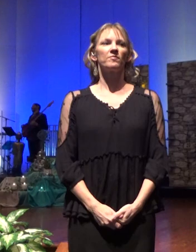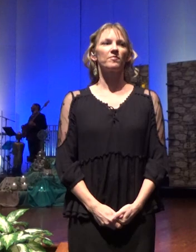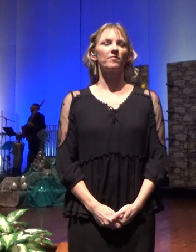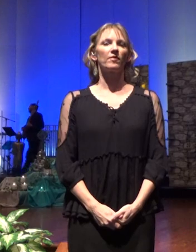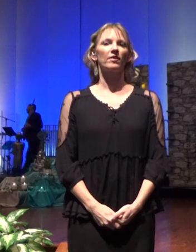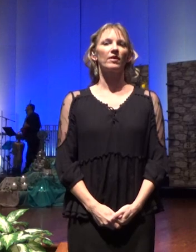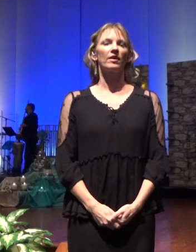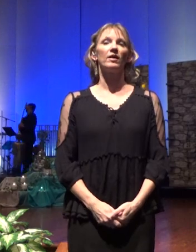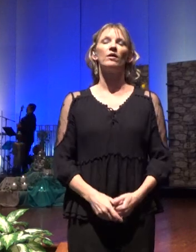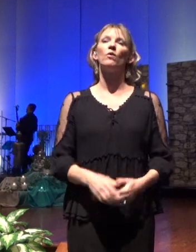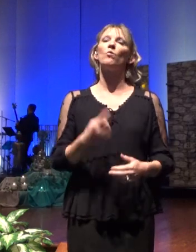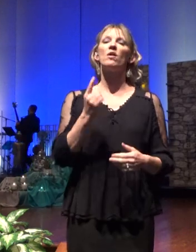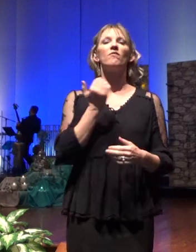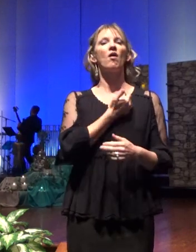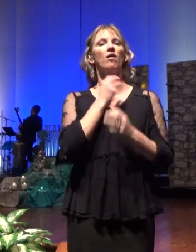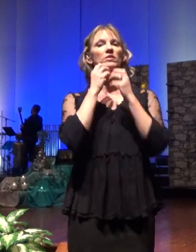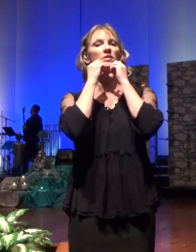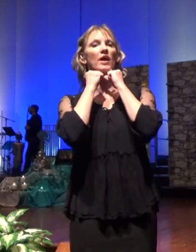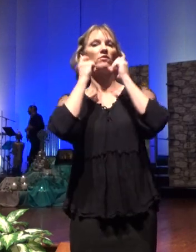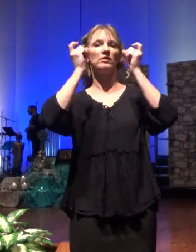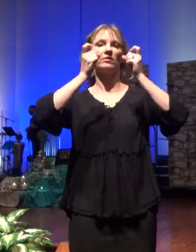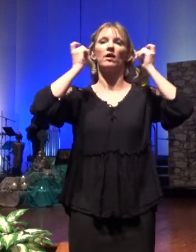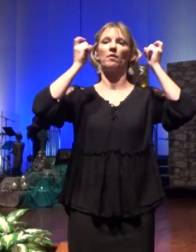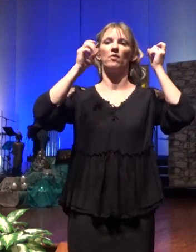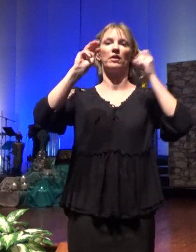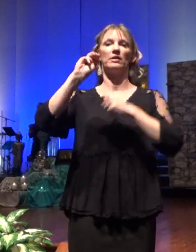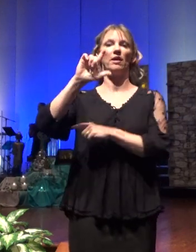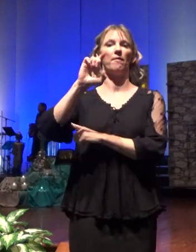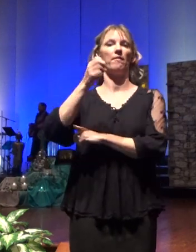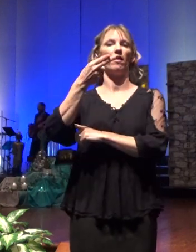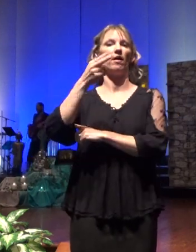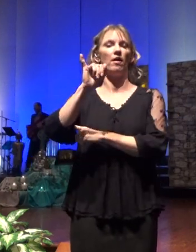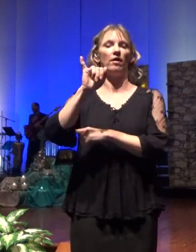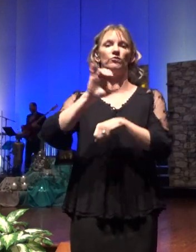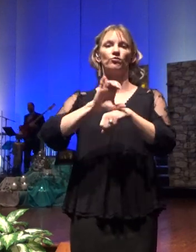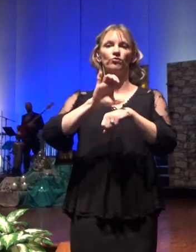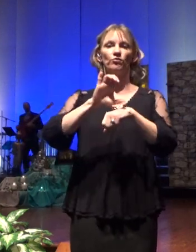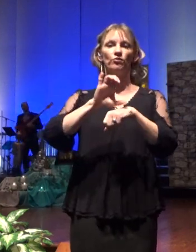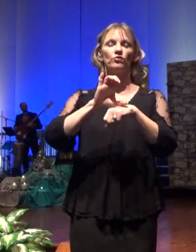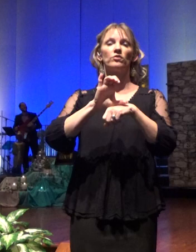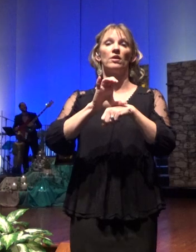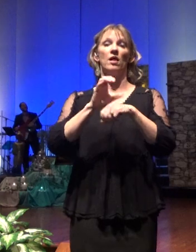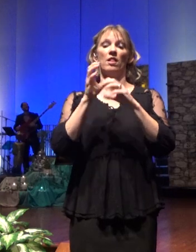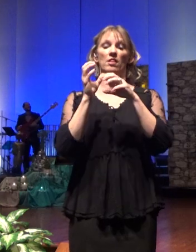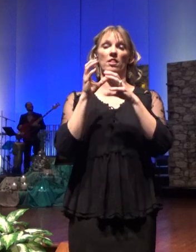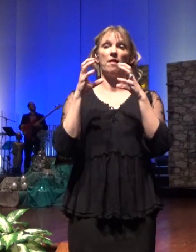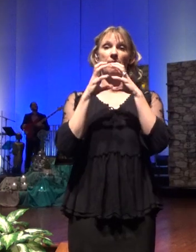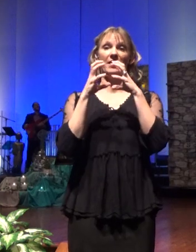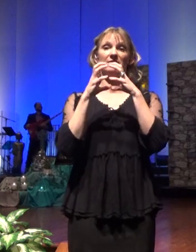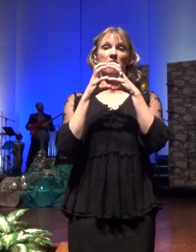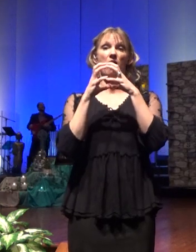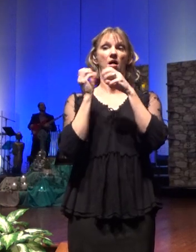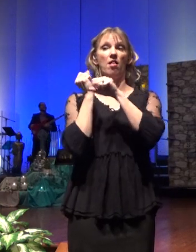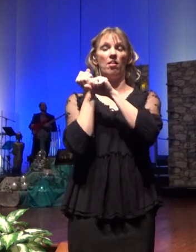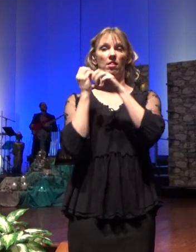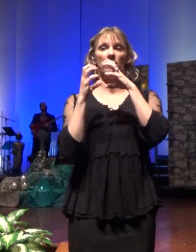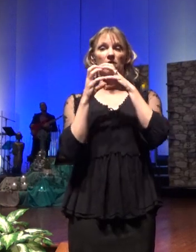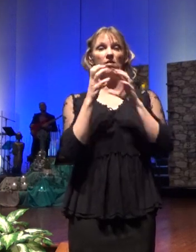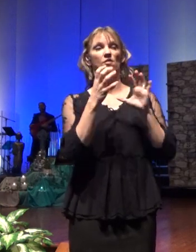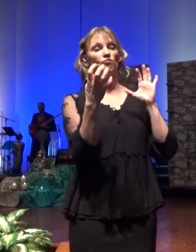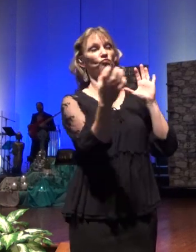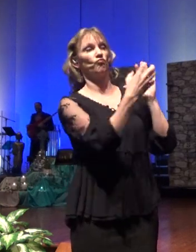It's one of our sacred ceremonies at Mile High Church when we put the baseball up on the drum riser.